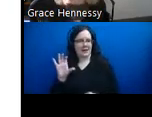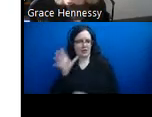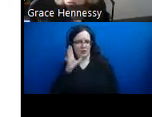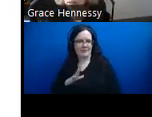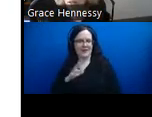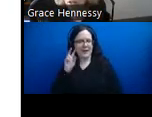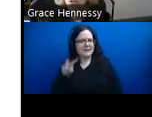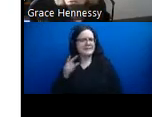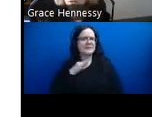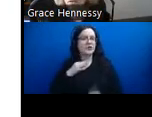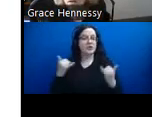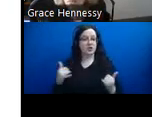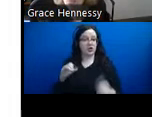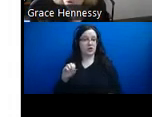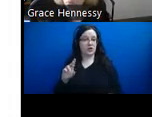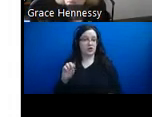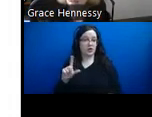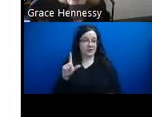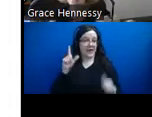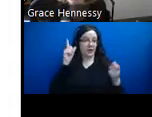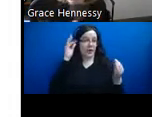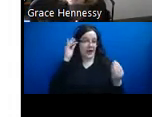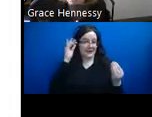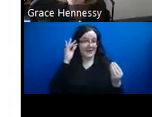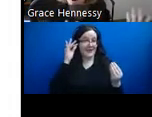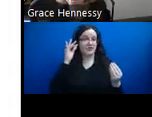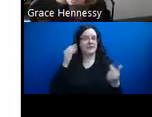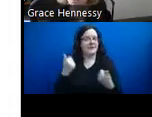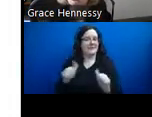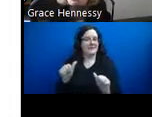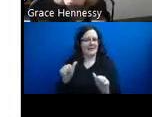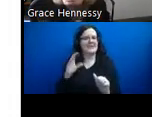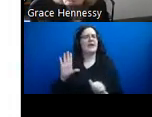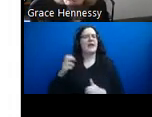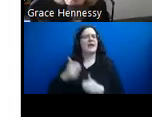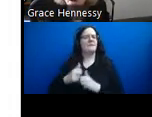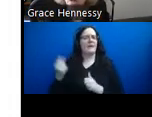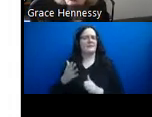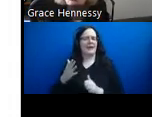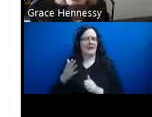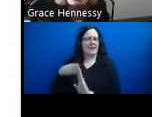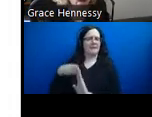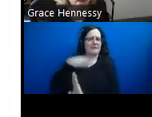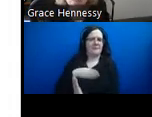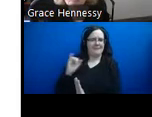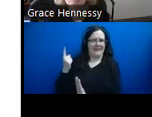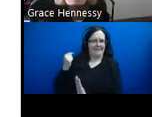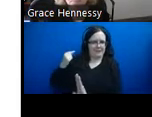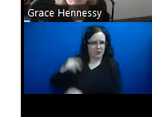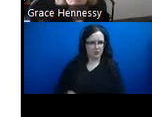current suicidal ideation, suicide attempts, and problem gambling in the year prior to, in the prior year in the